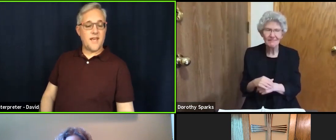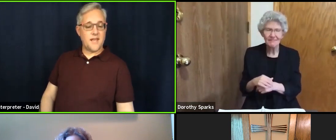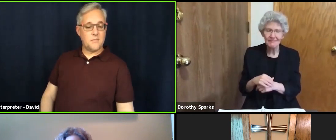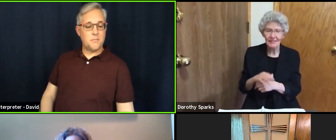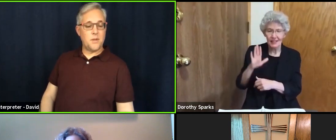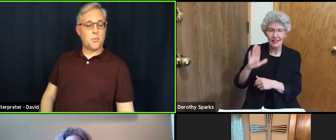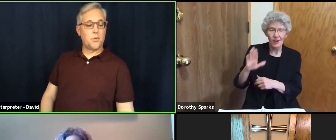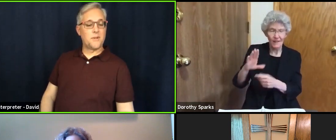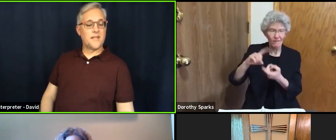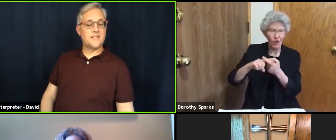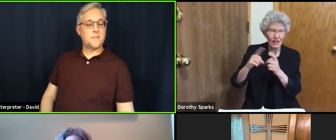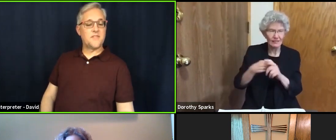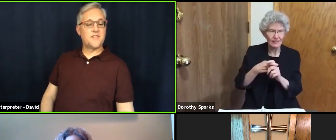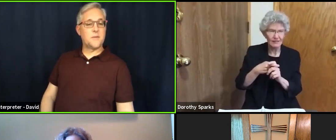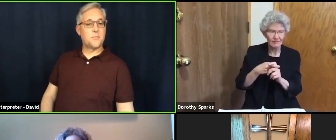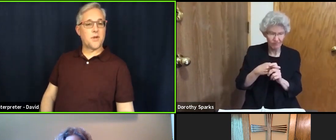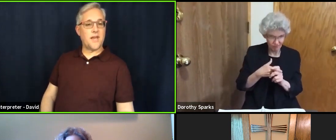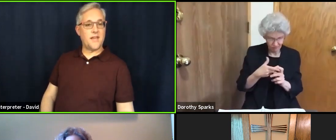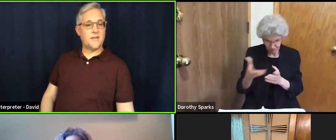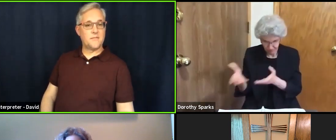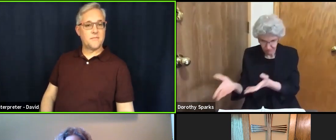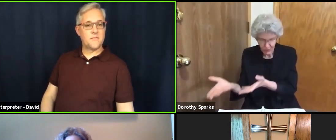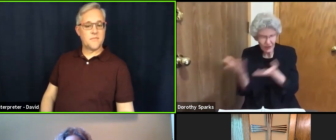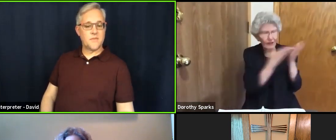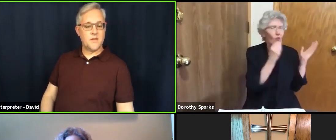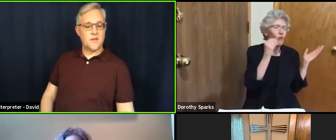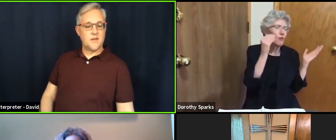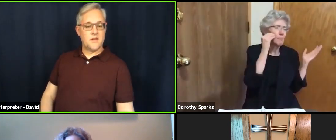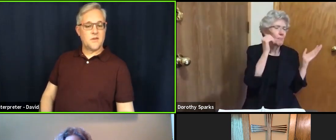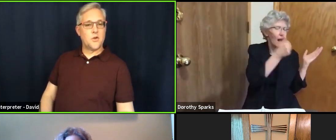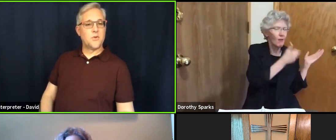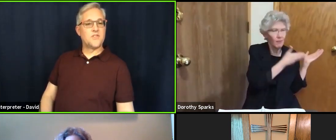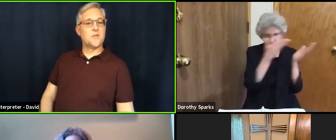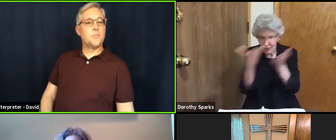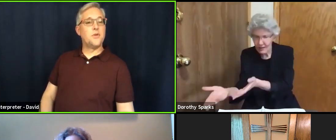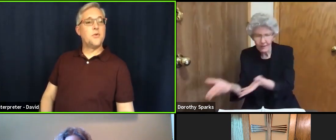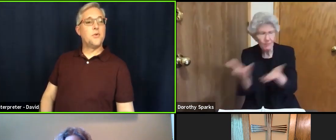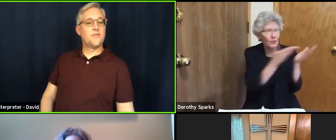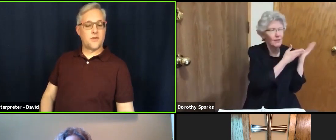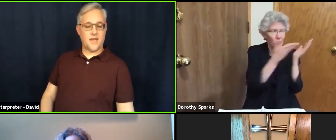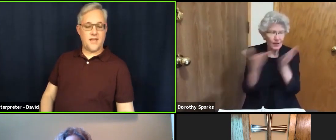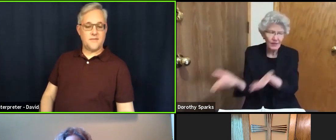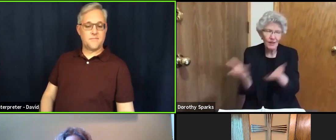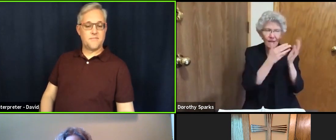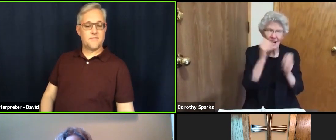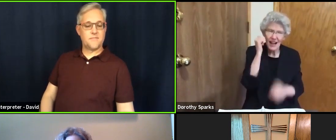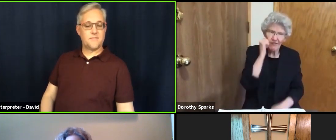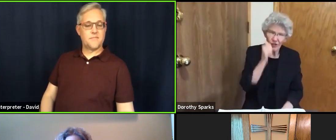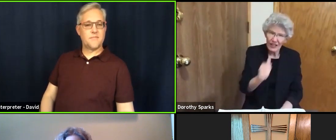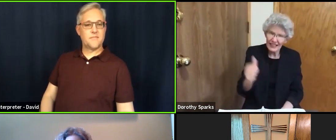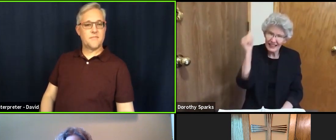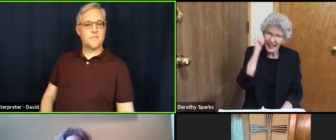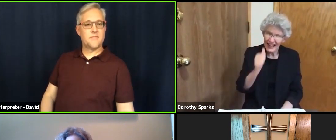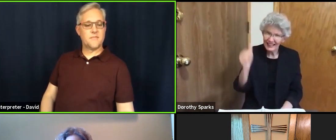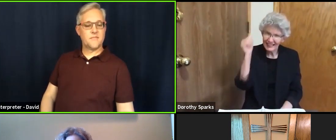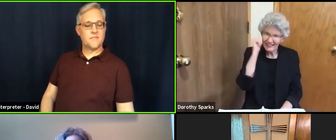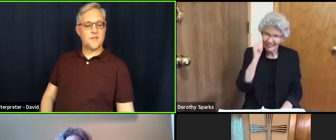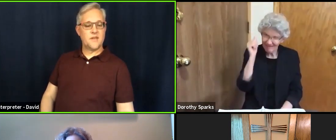Every day, people would place him at the temple gate, known as the Beautiful Gate,